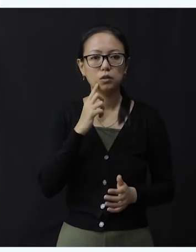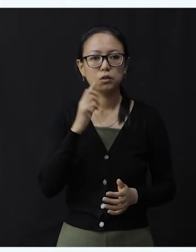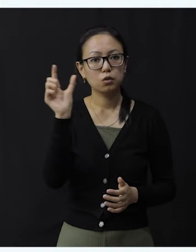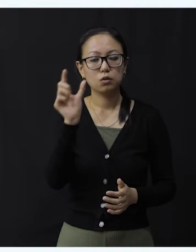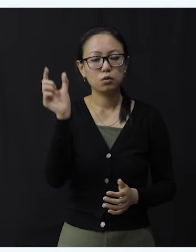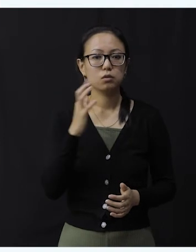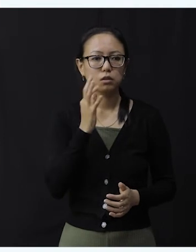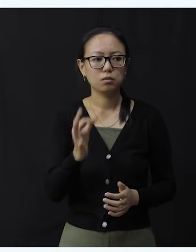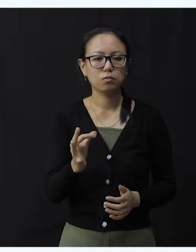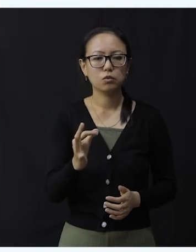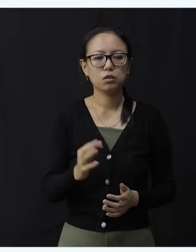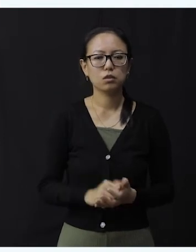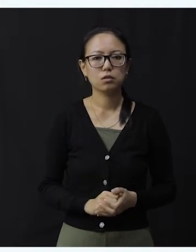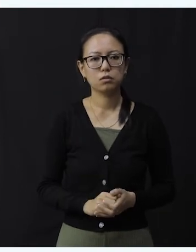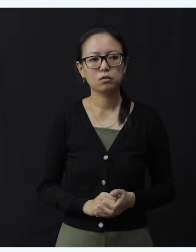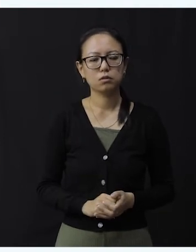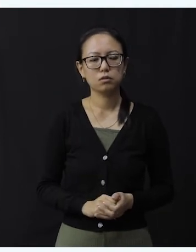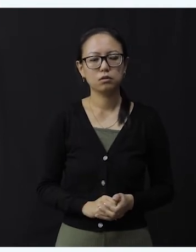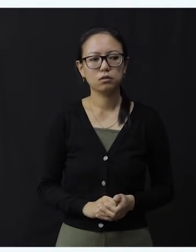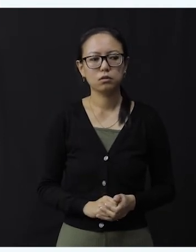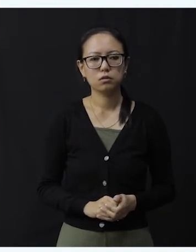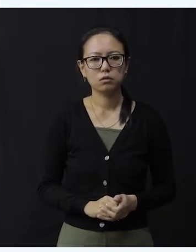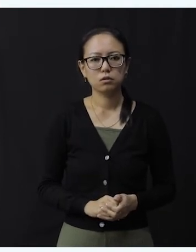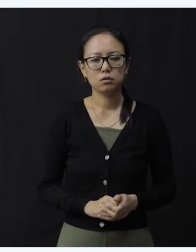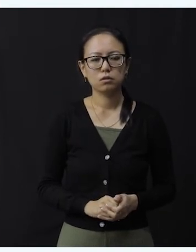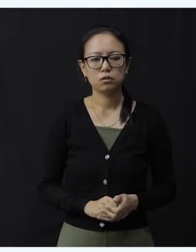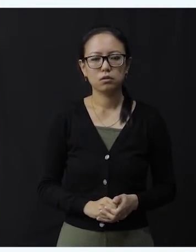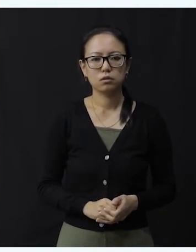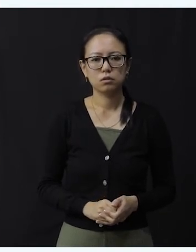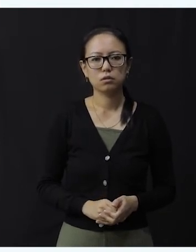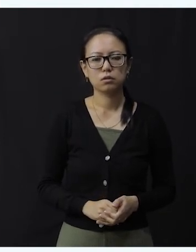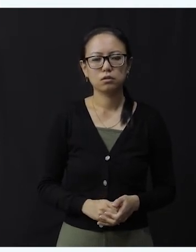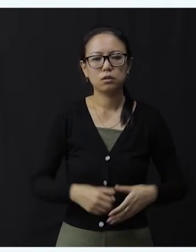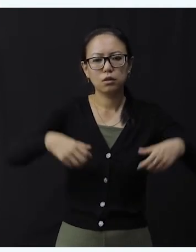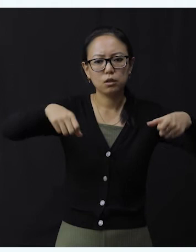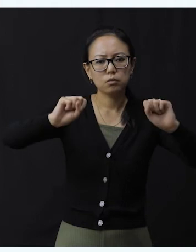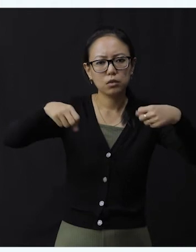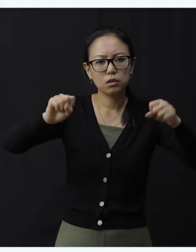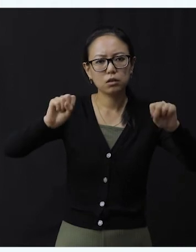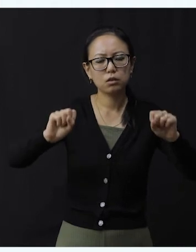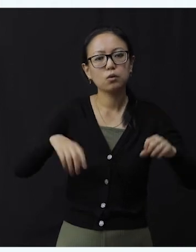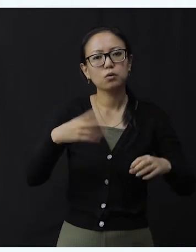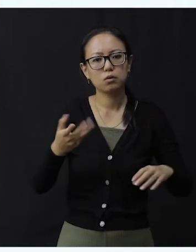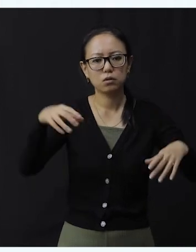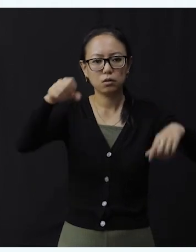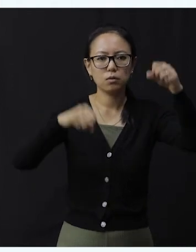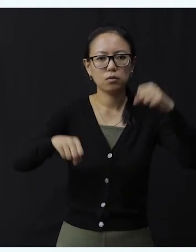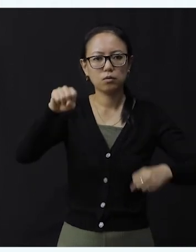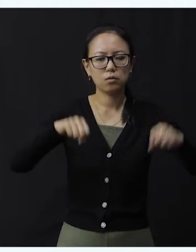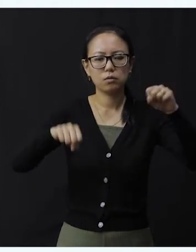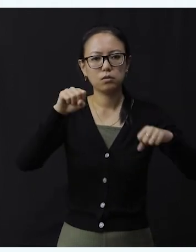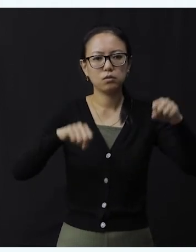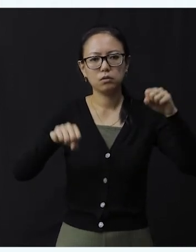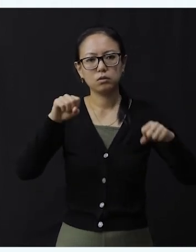Next, if you are riding a bicycle, or if you are riding a motorcycle, okay, if your daddy is